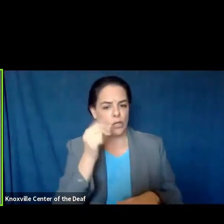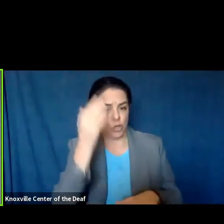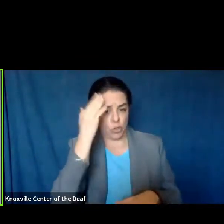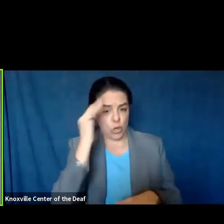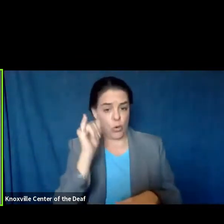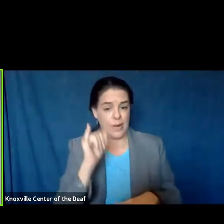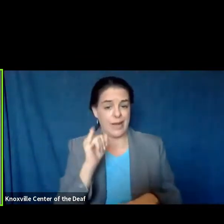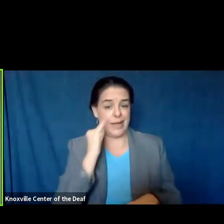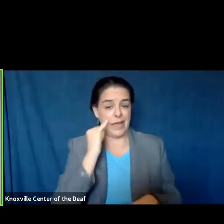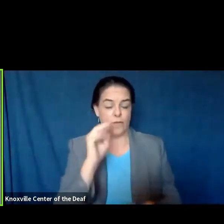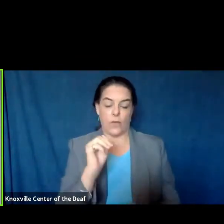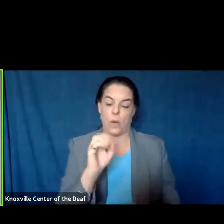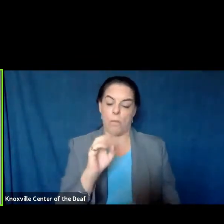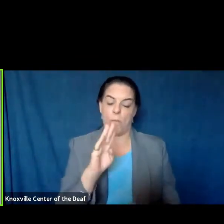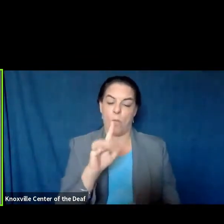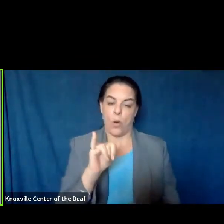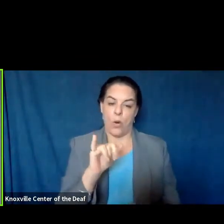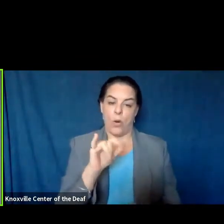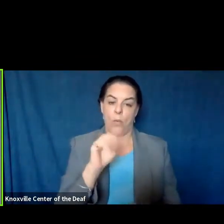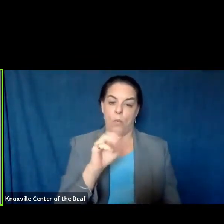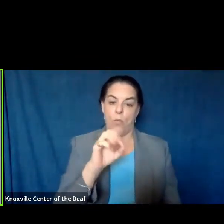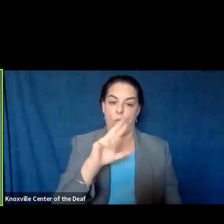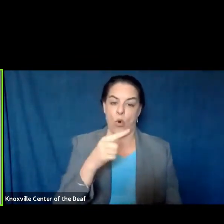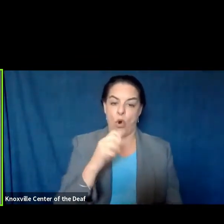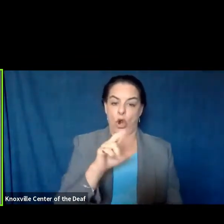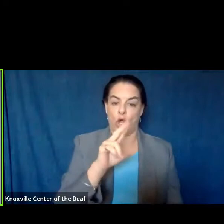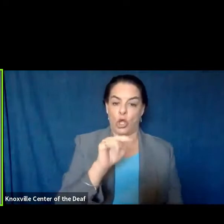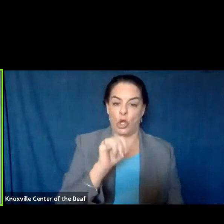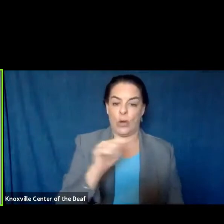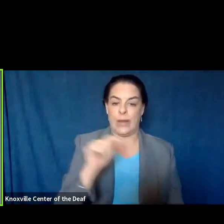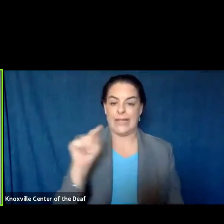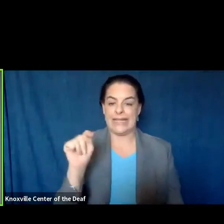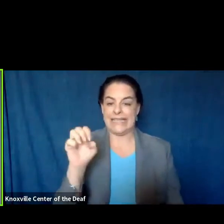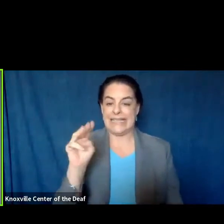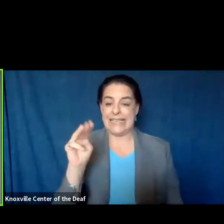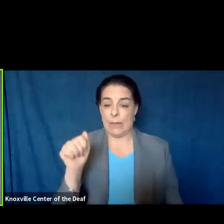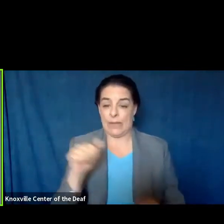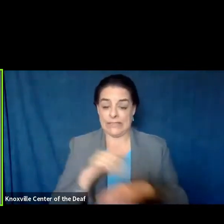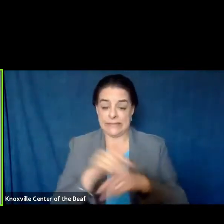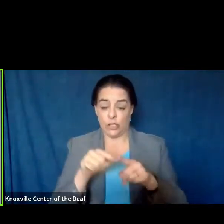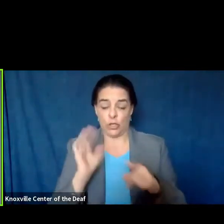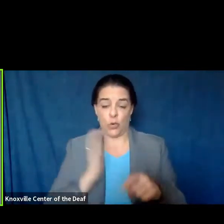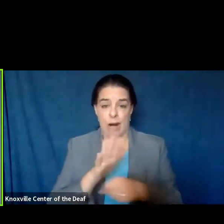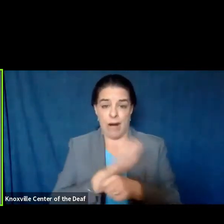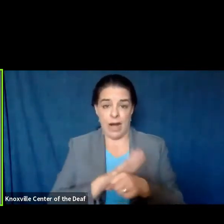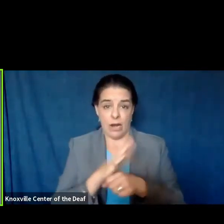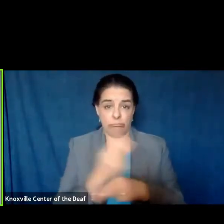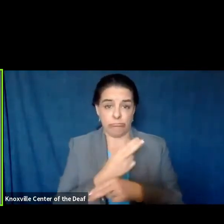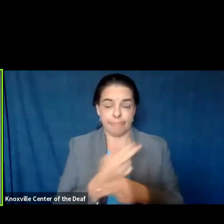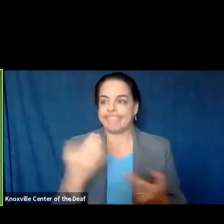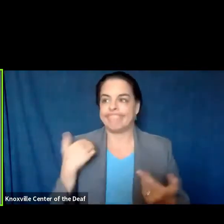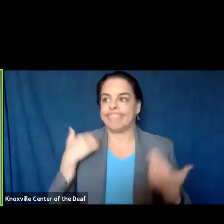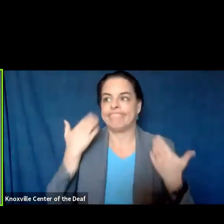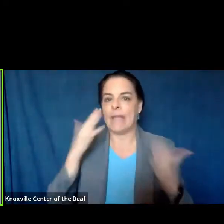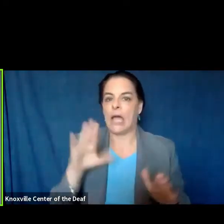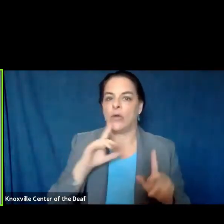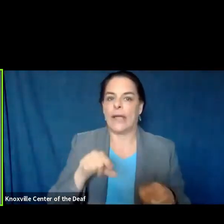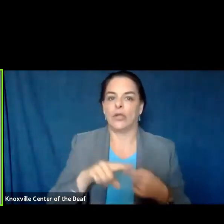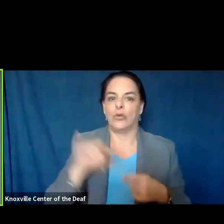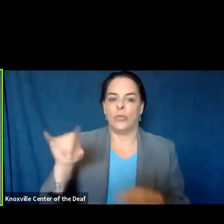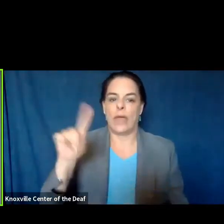the mobile morgue unit TEMA sent to our area has been utilized? I do not know the answer to that question. I would speak with